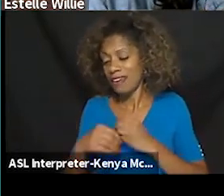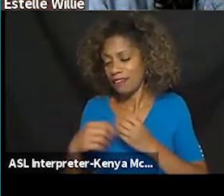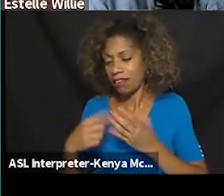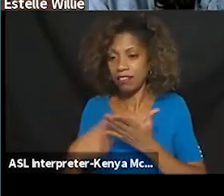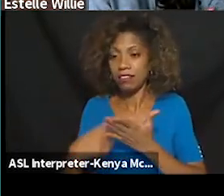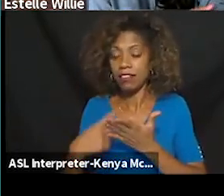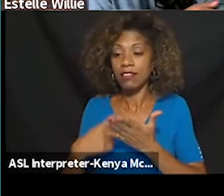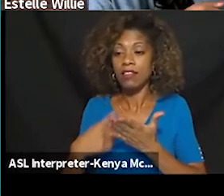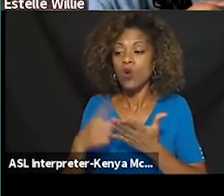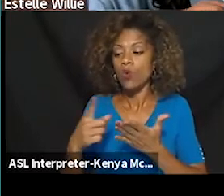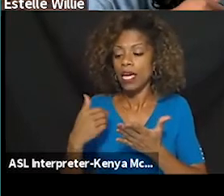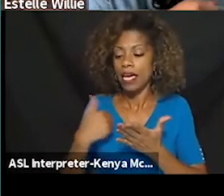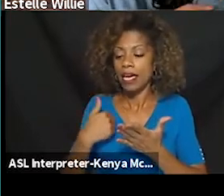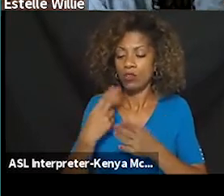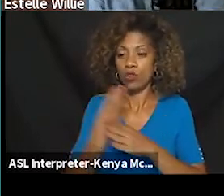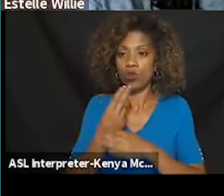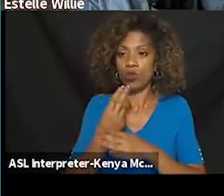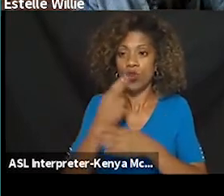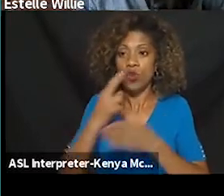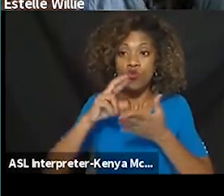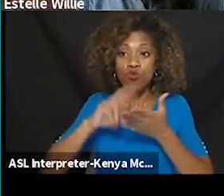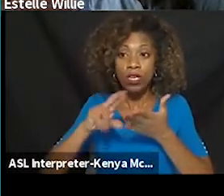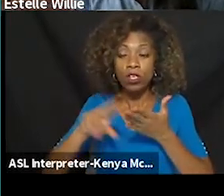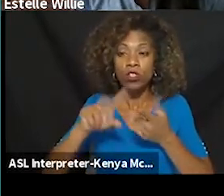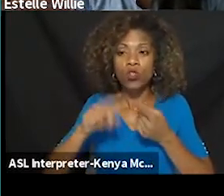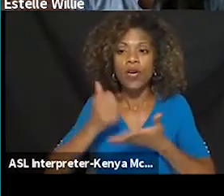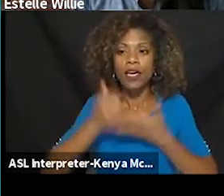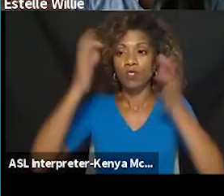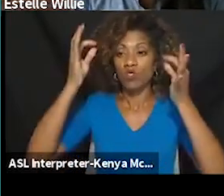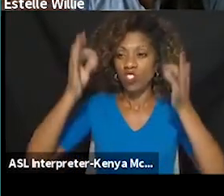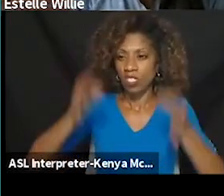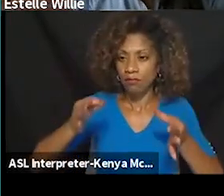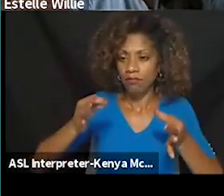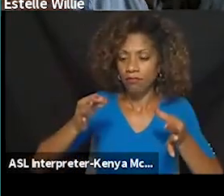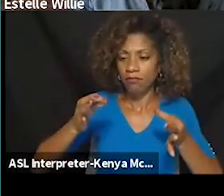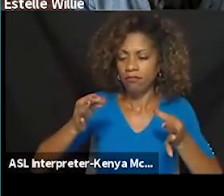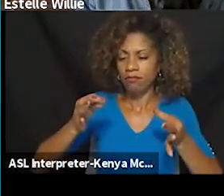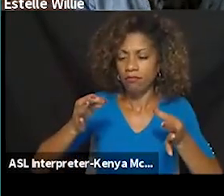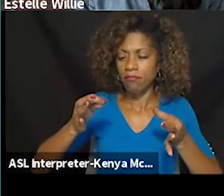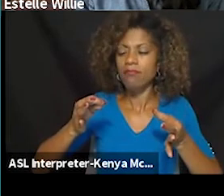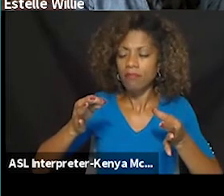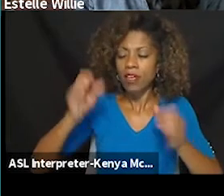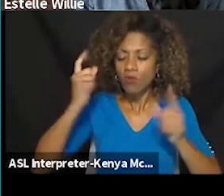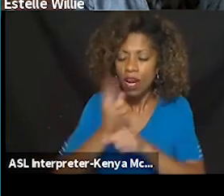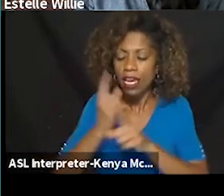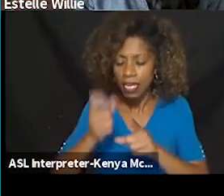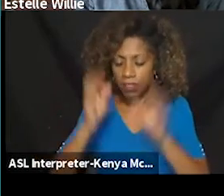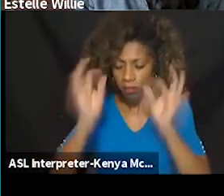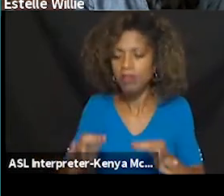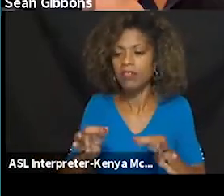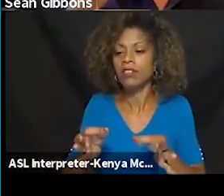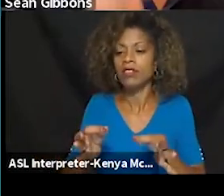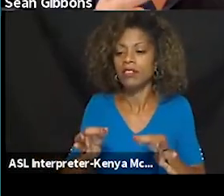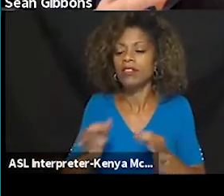a research to help, justify that decision as well. So I guess those are the two big ones.